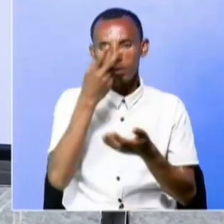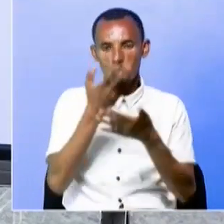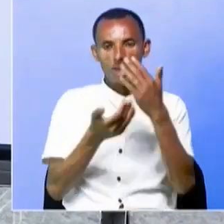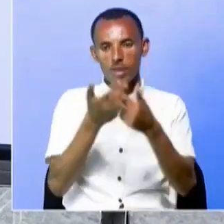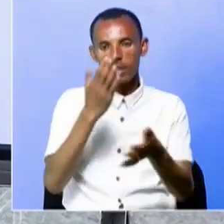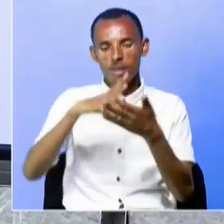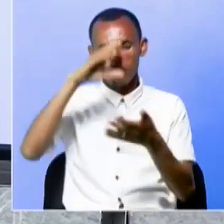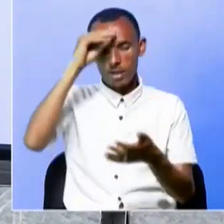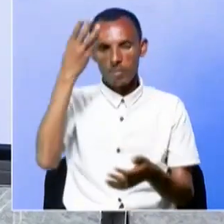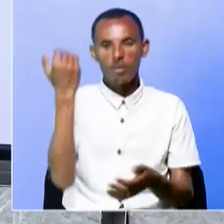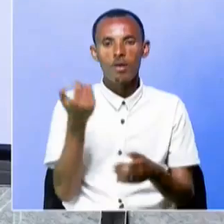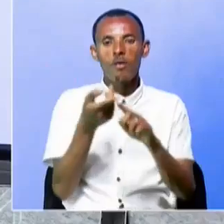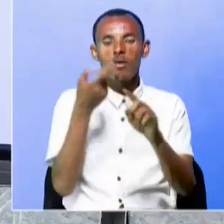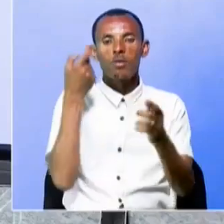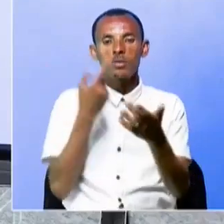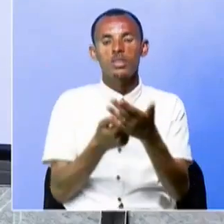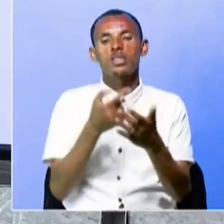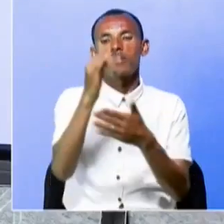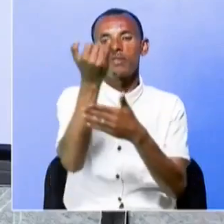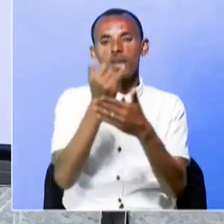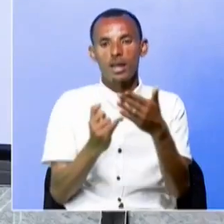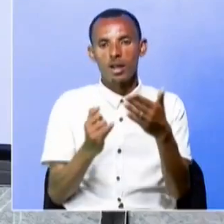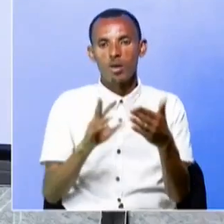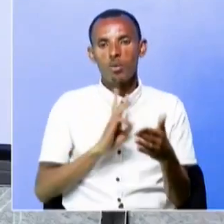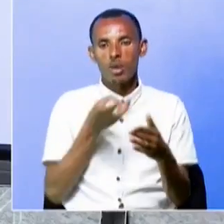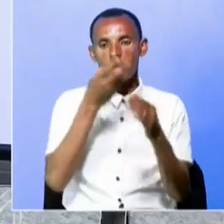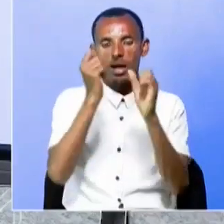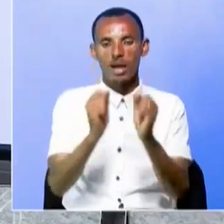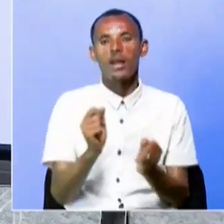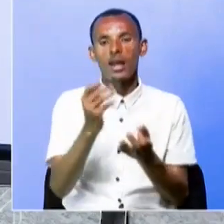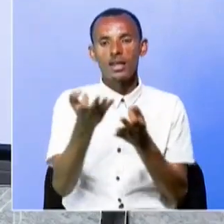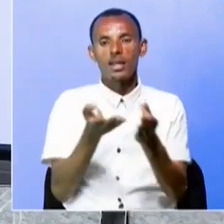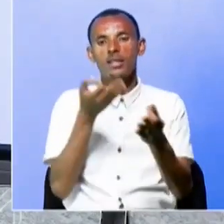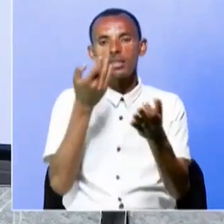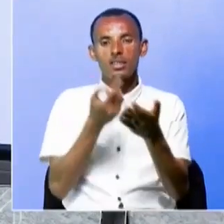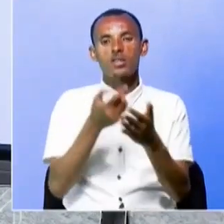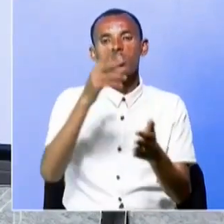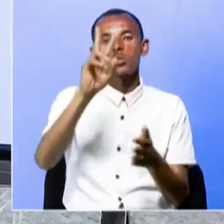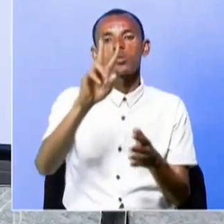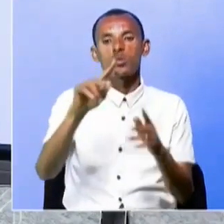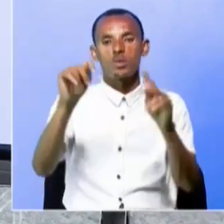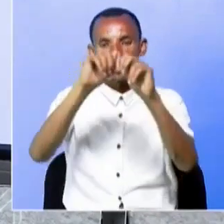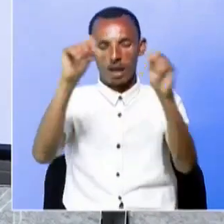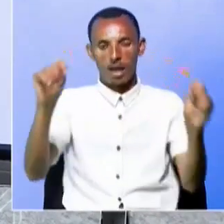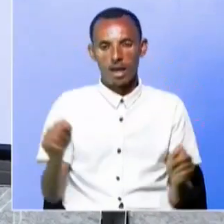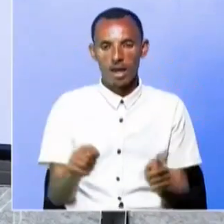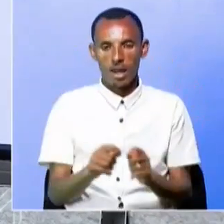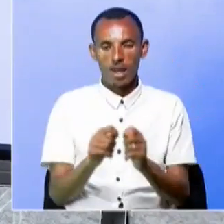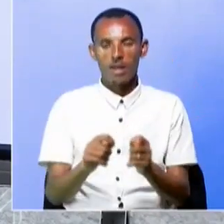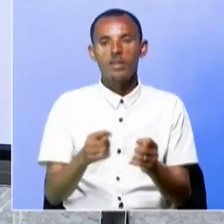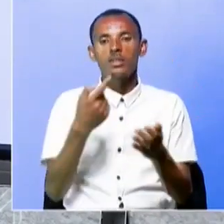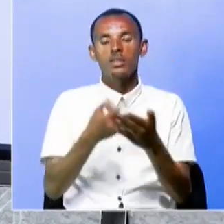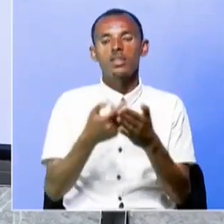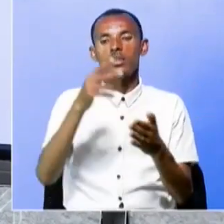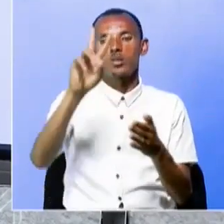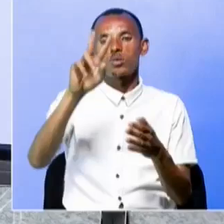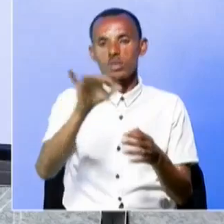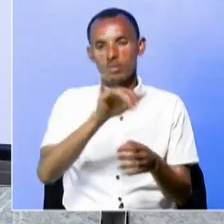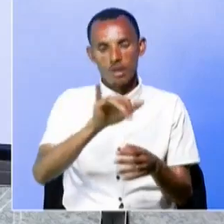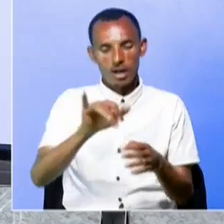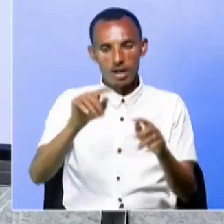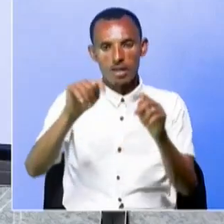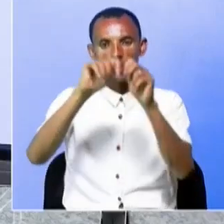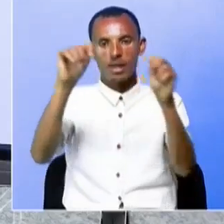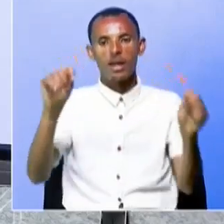So from this figure, we can extract these two triangles. Okay, we can extract two similar